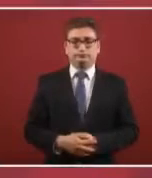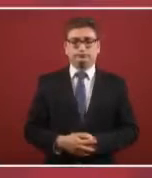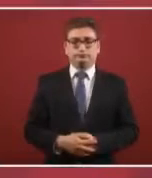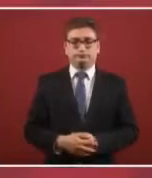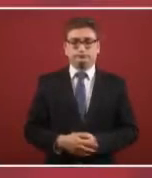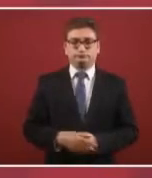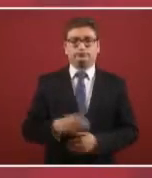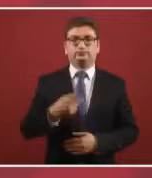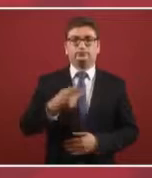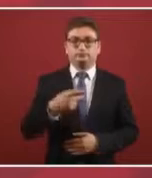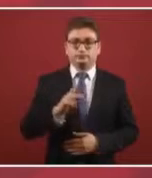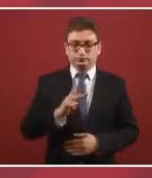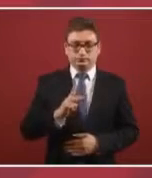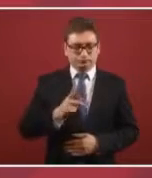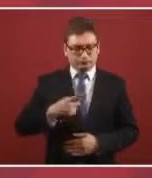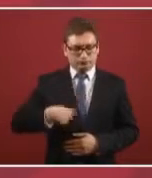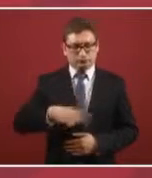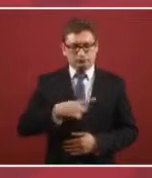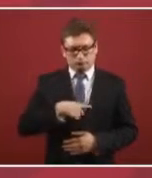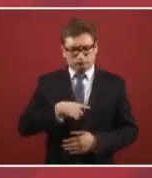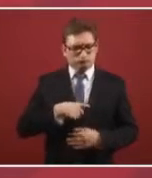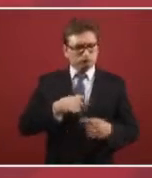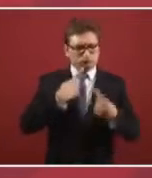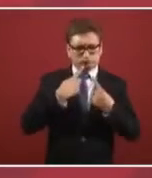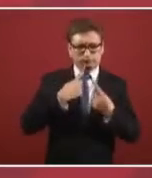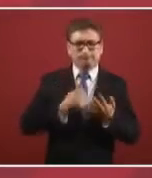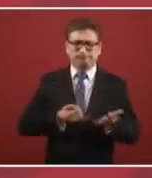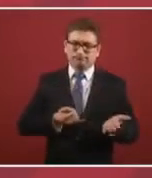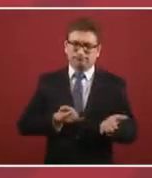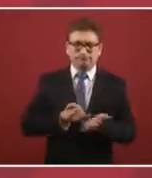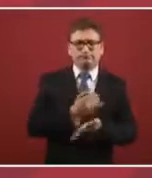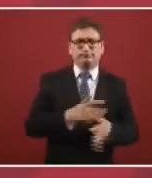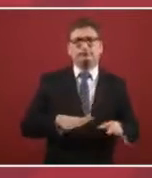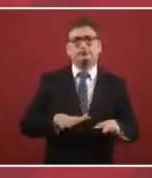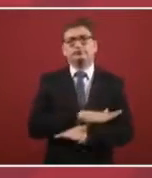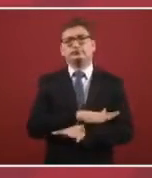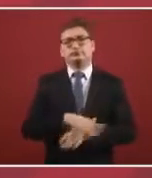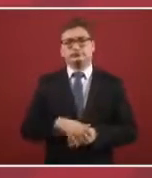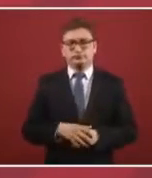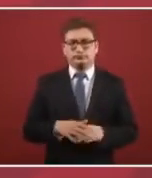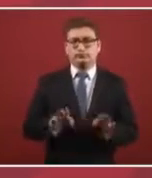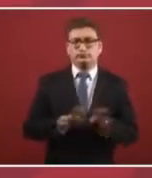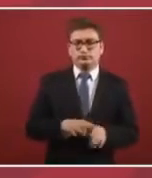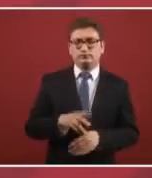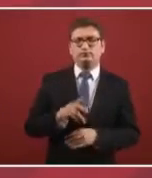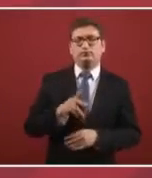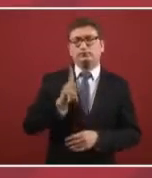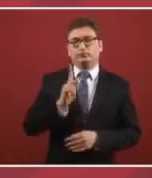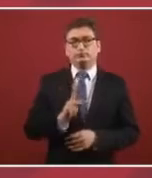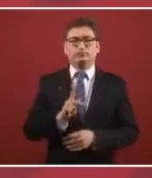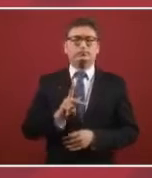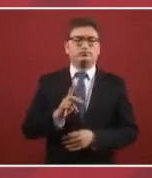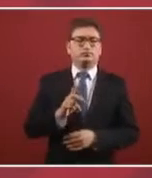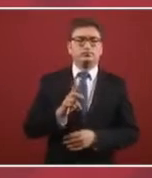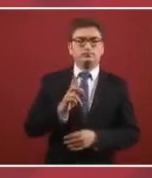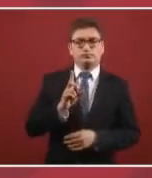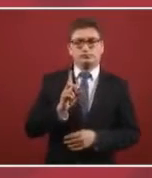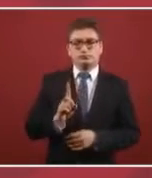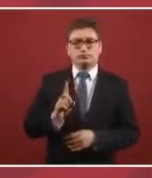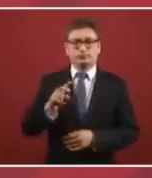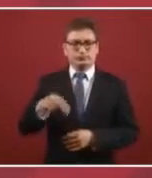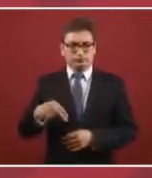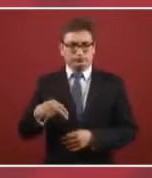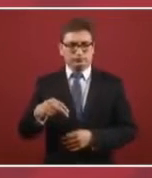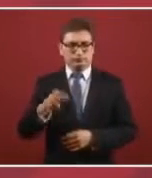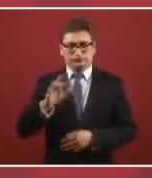definió el cambio. They defined the change with lots of clarity en el programa de desarrollo, en el plan de in the desarrollo program of development que